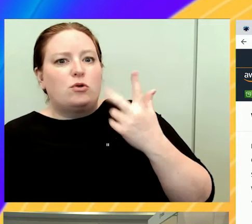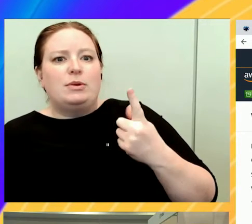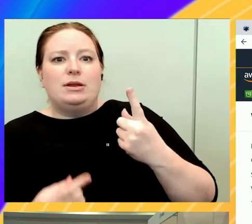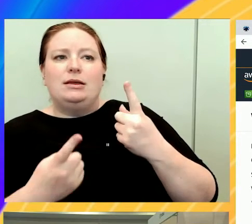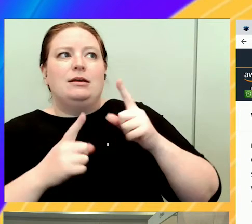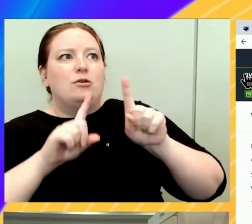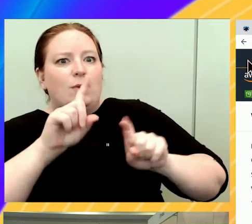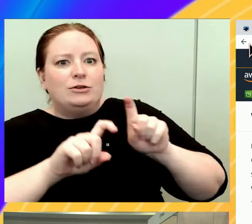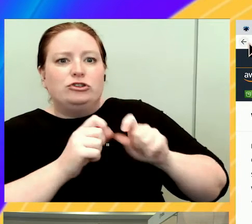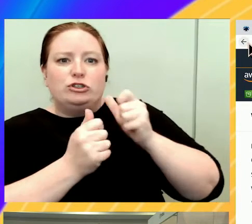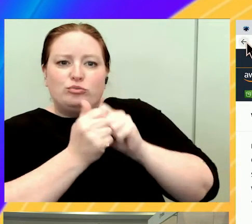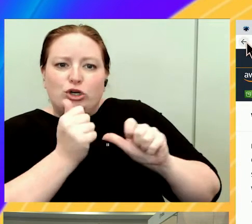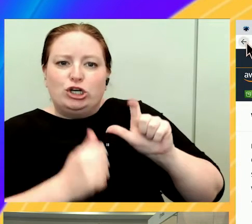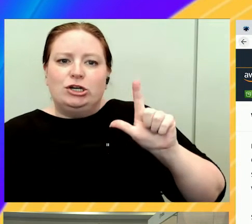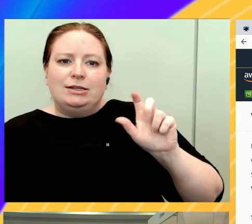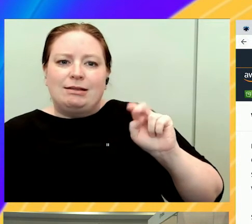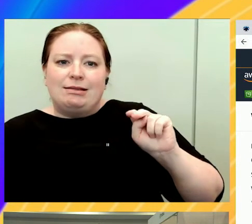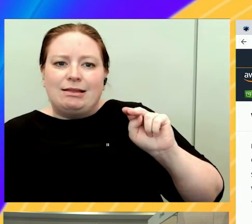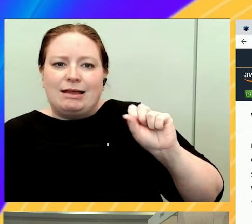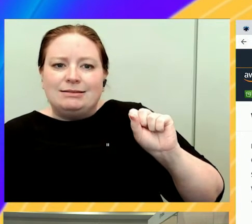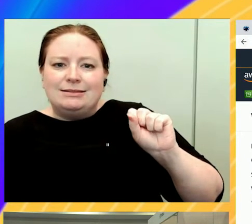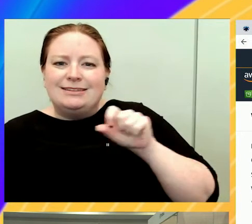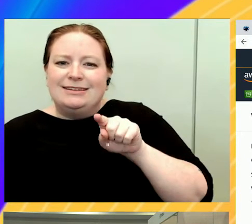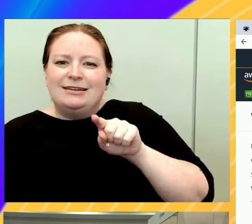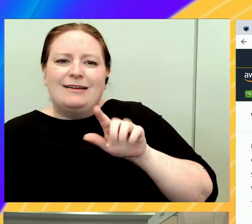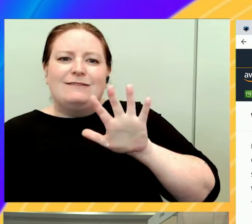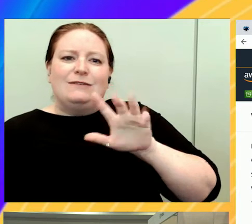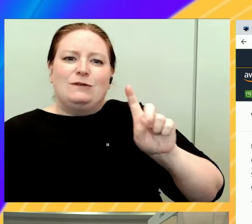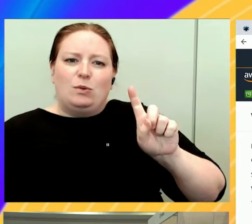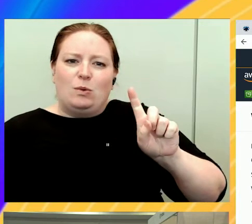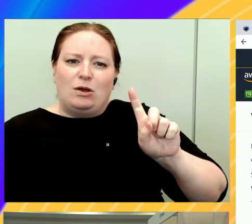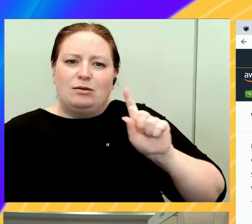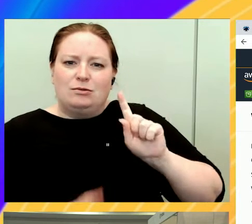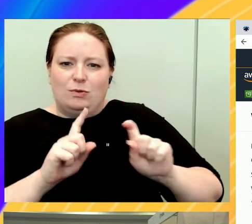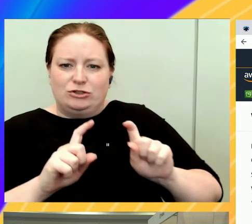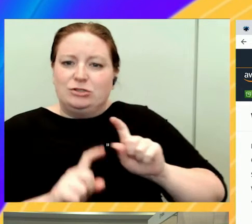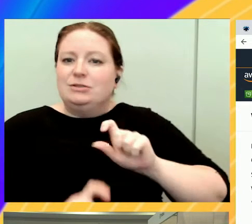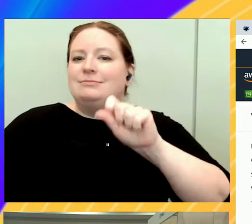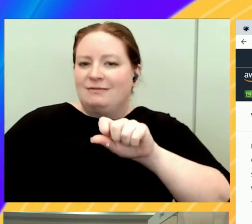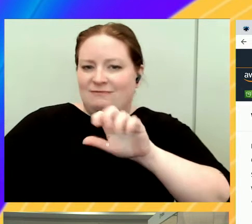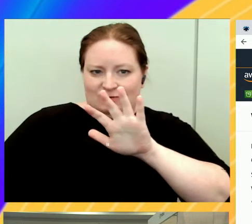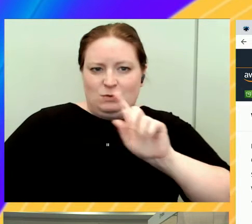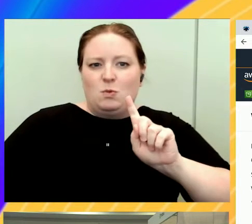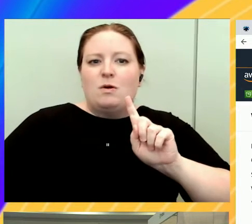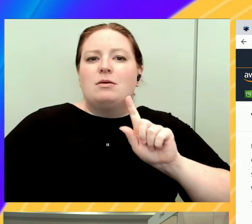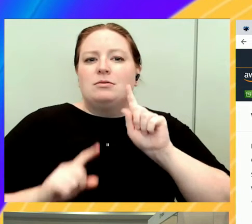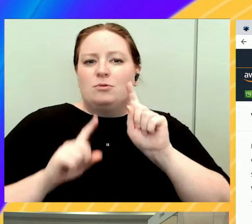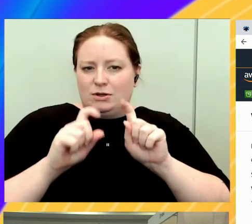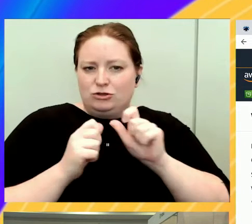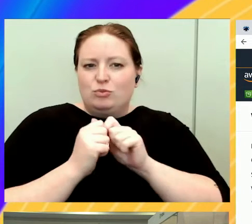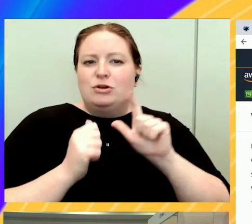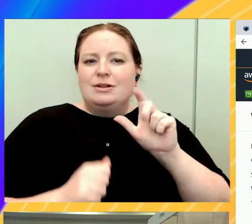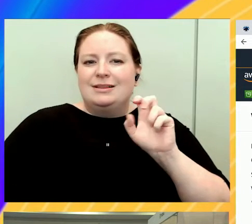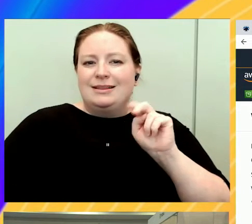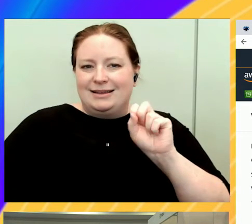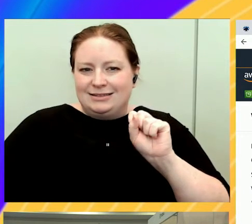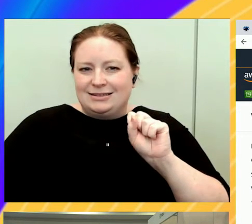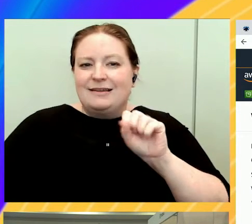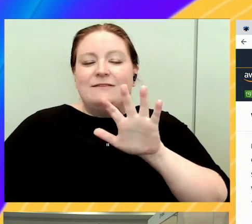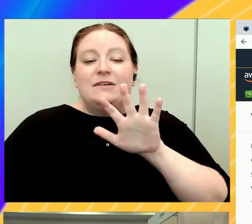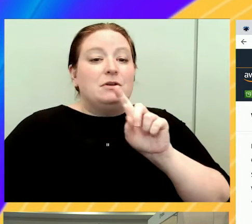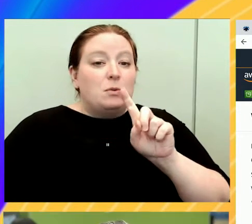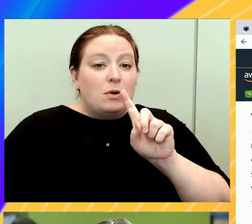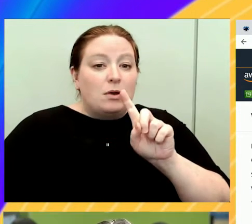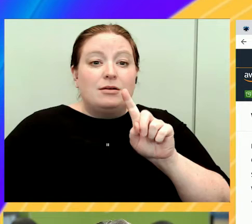like this one was 51 questions. 51 questions per lens, exactly. So there's 51 additional questions that, again, double-click on